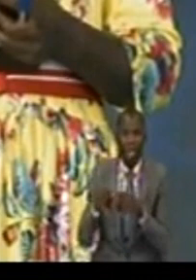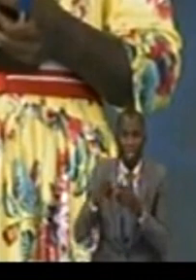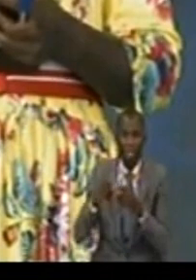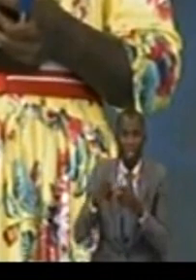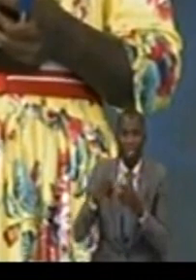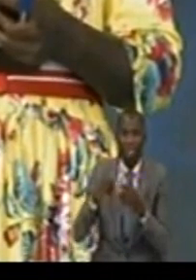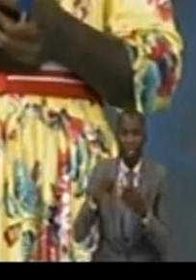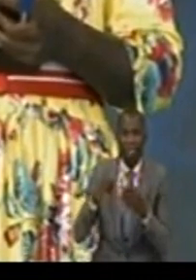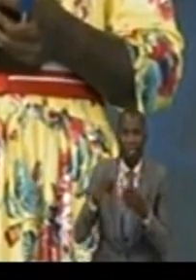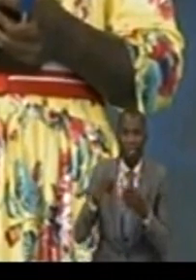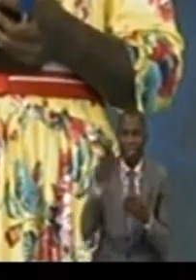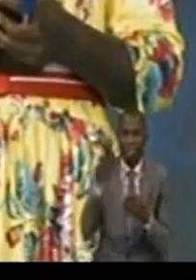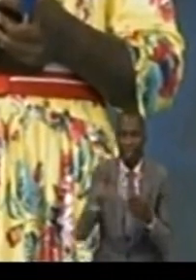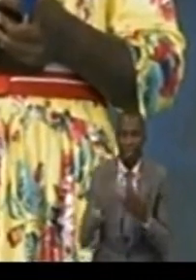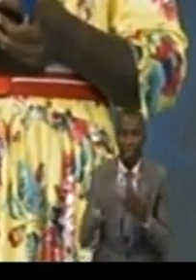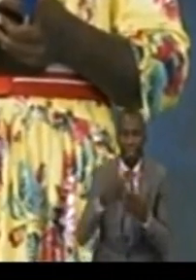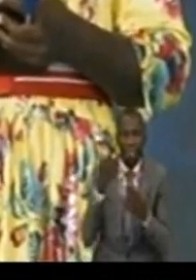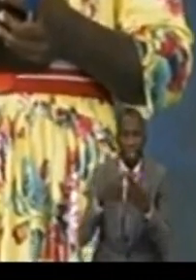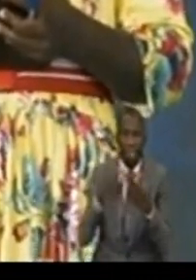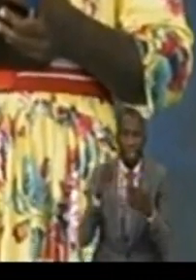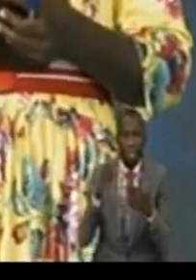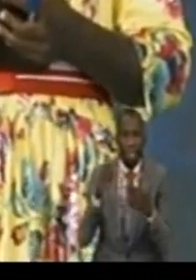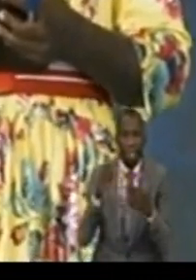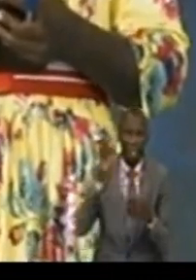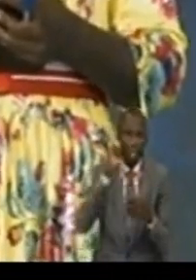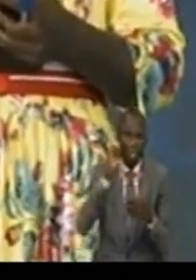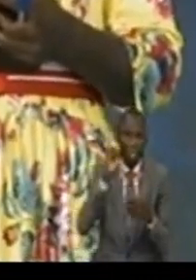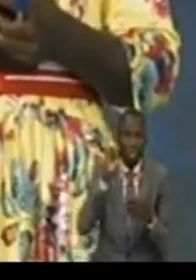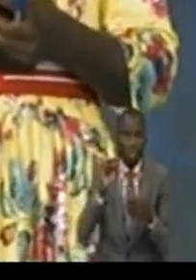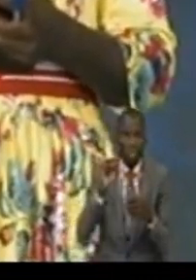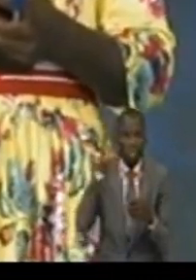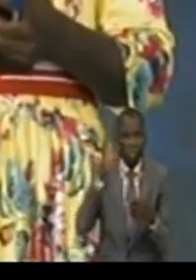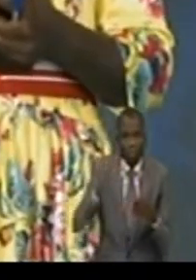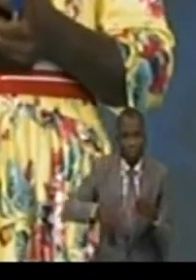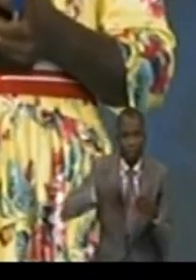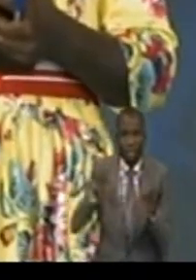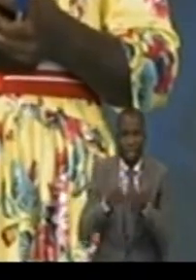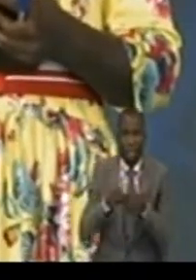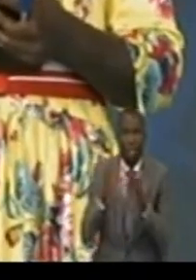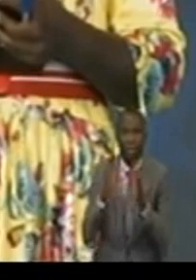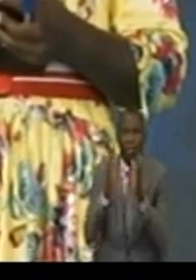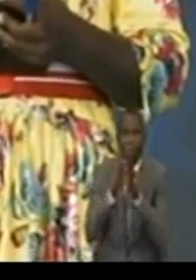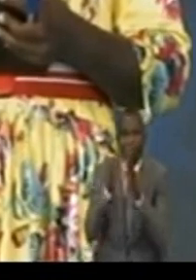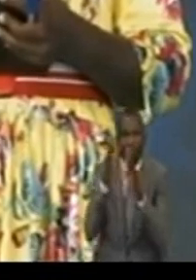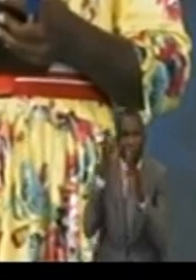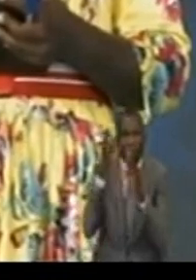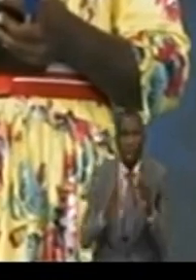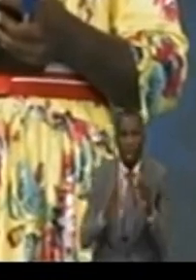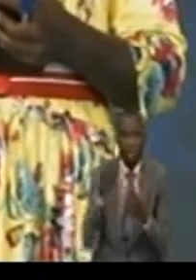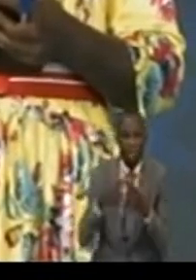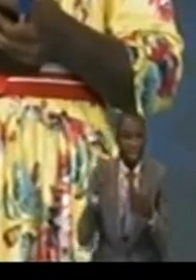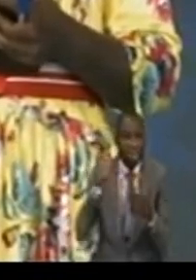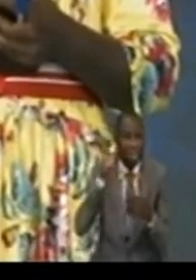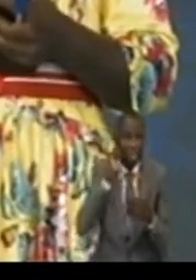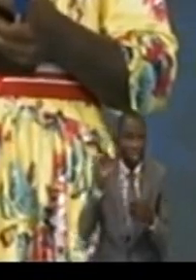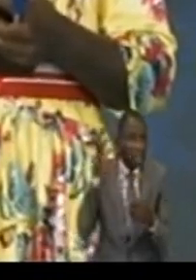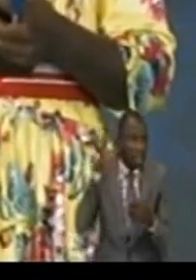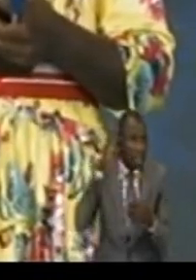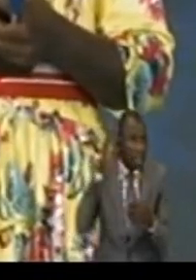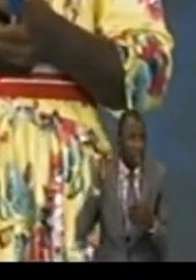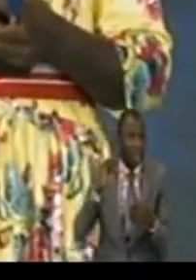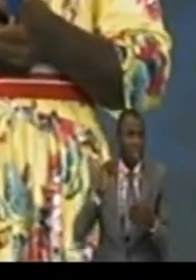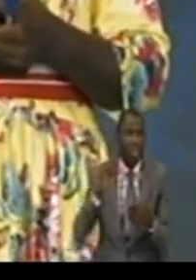I will just pray for her. But this one, I held on to the word of God in 2 Chronicles 20:20 that said, believe God for